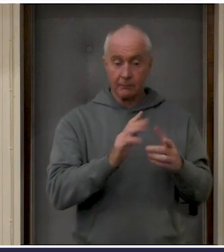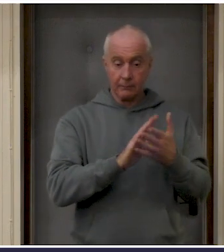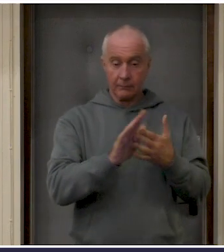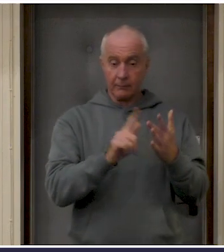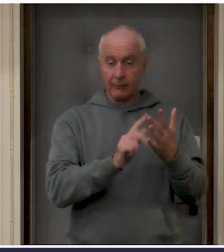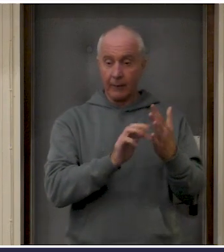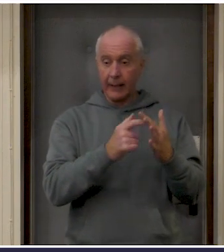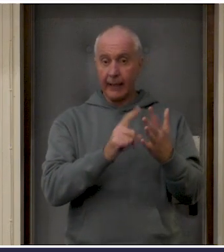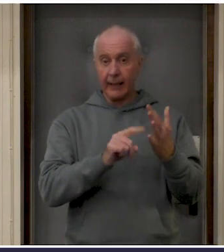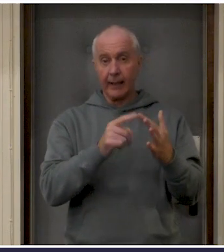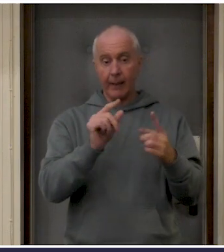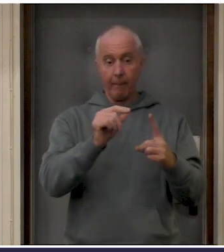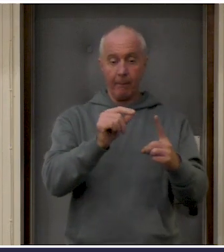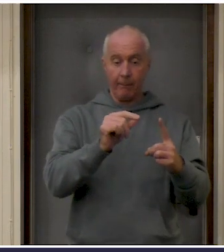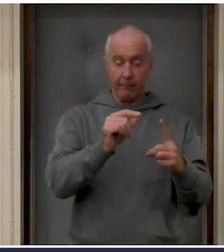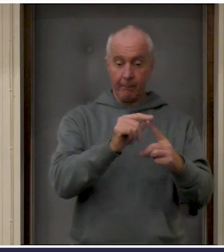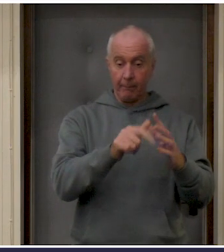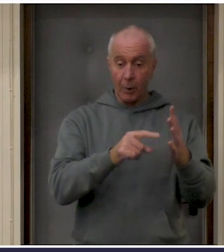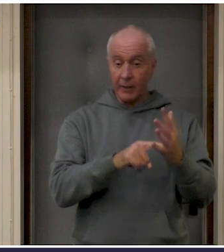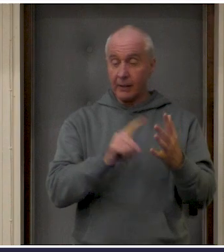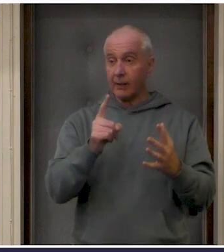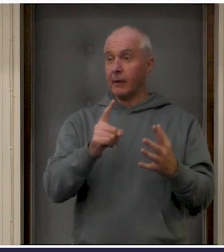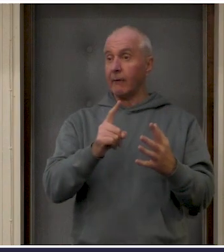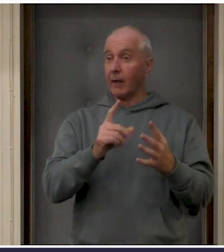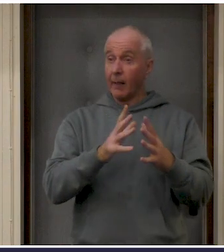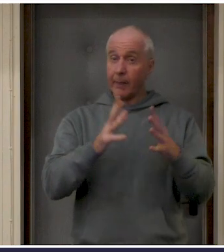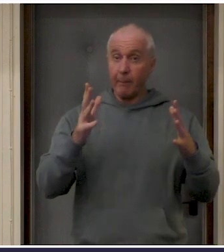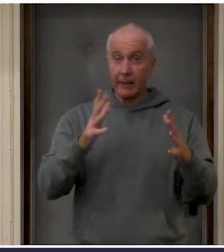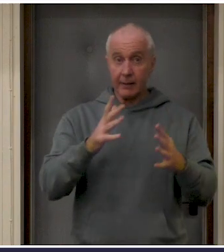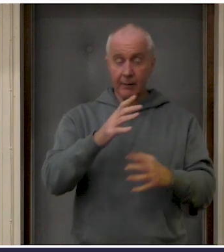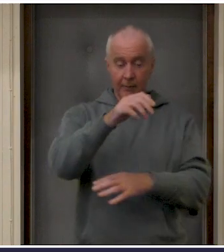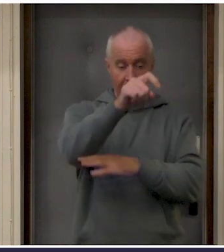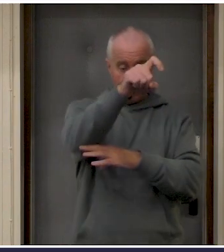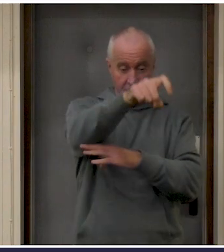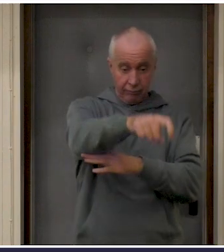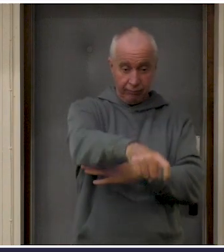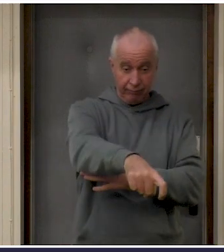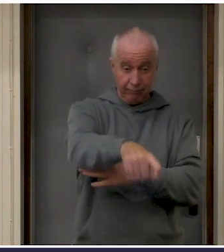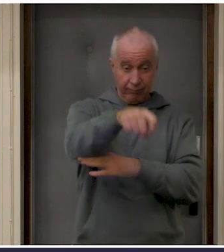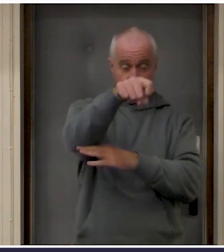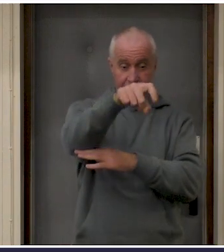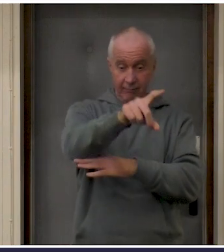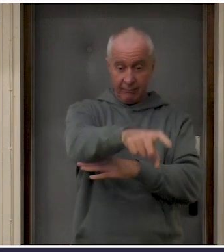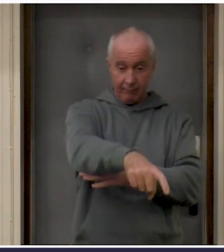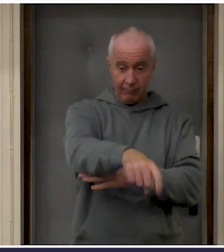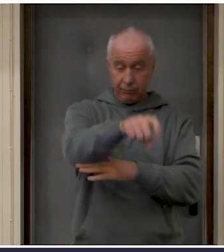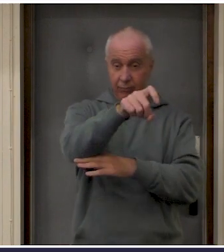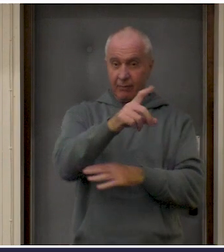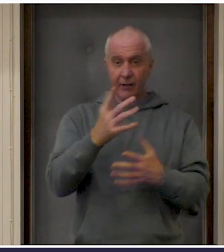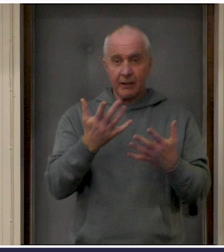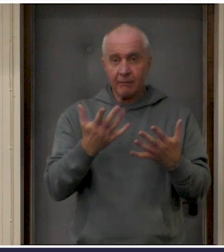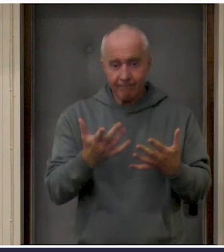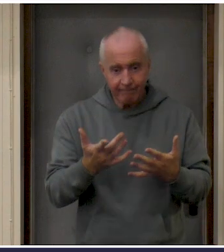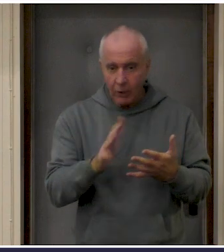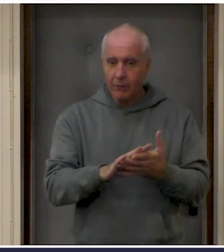world for anything that someone designed, built, and they use for like a handful of things. Like, that's not an efficient way of